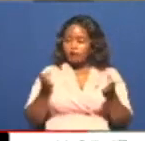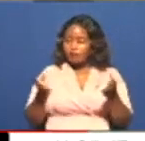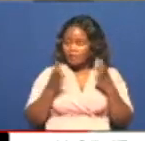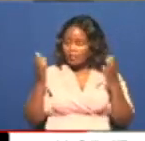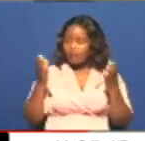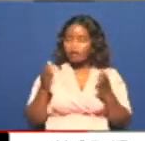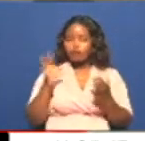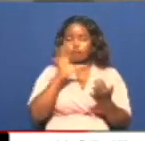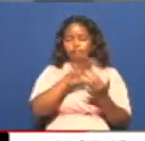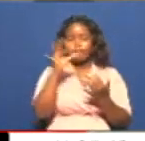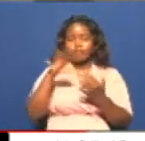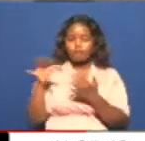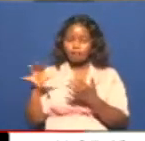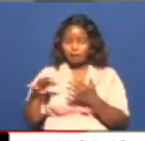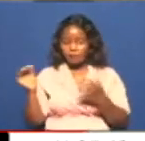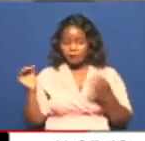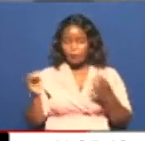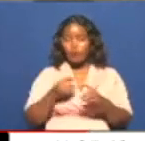for nominations comes,